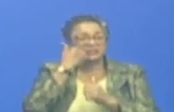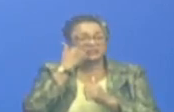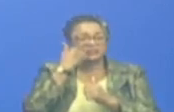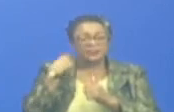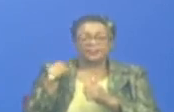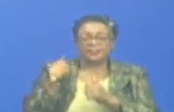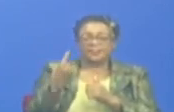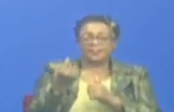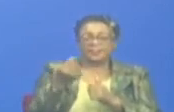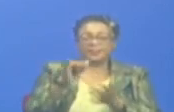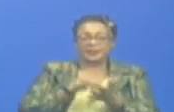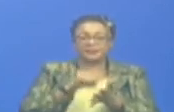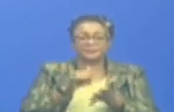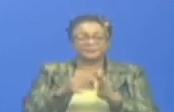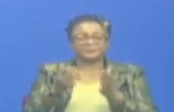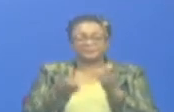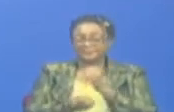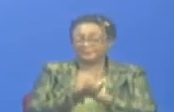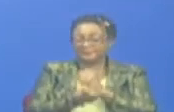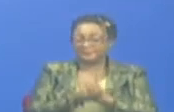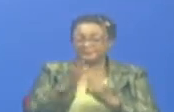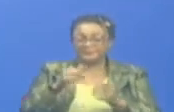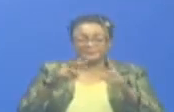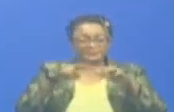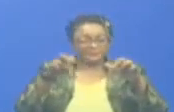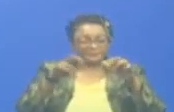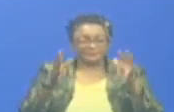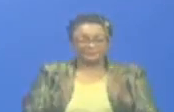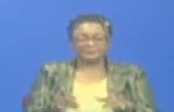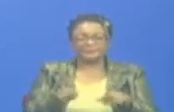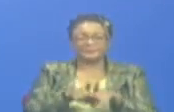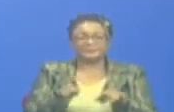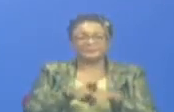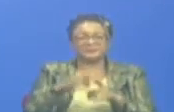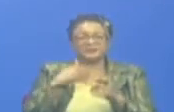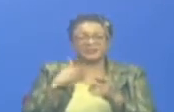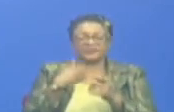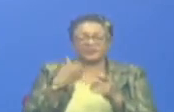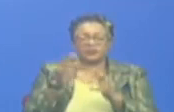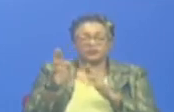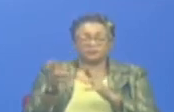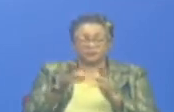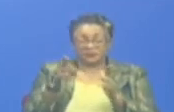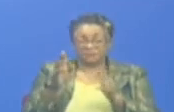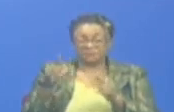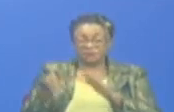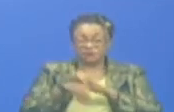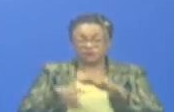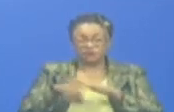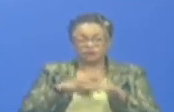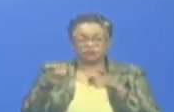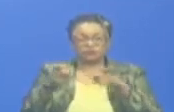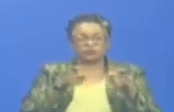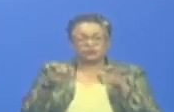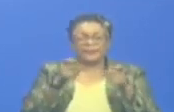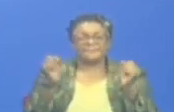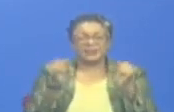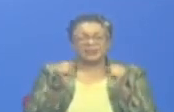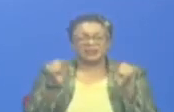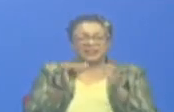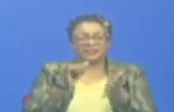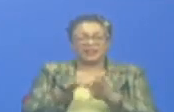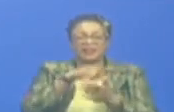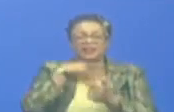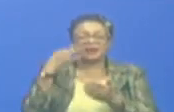development has been described by the researchers as having, quote, enormous potential to control malaria, which kills more than